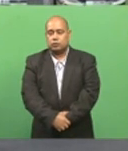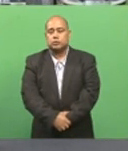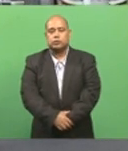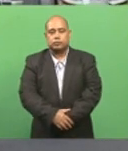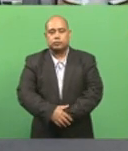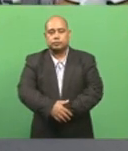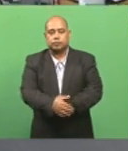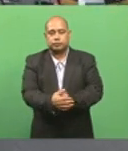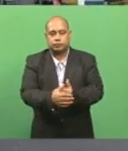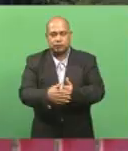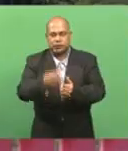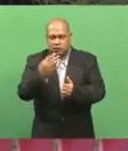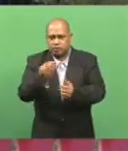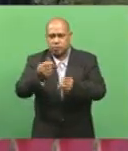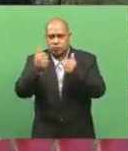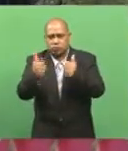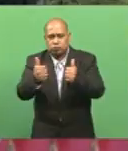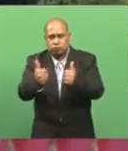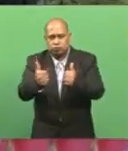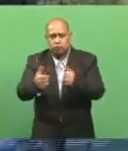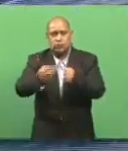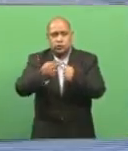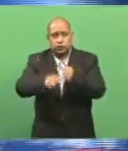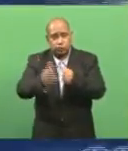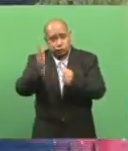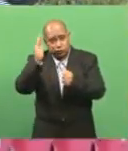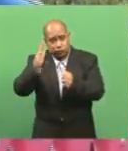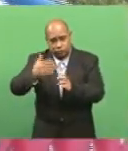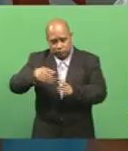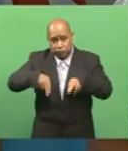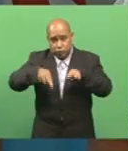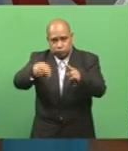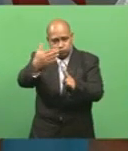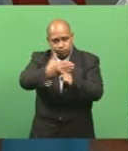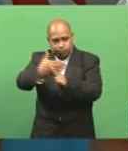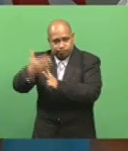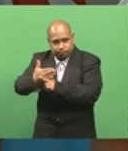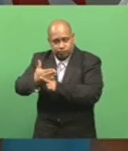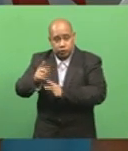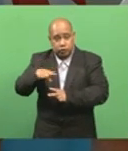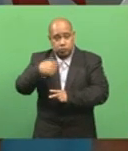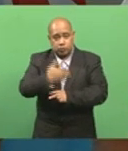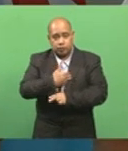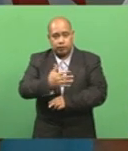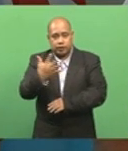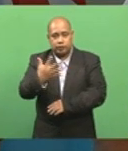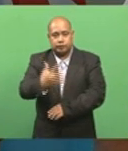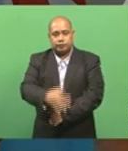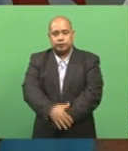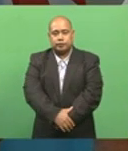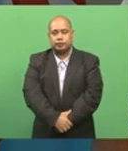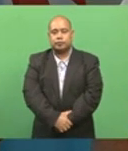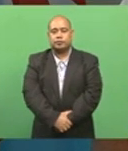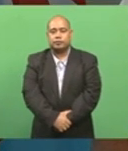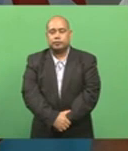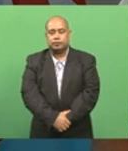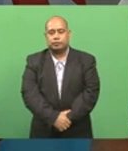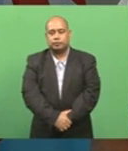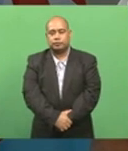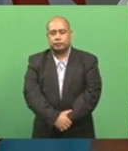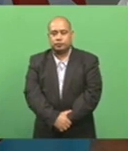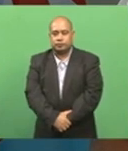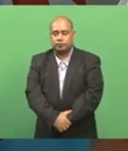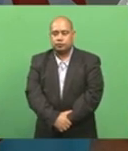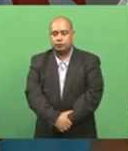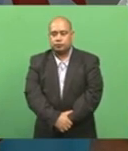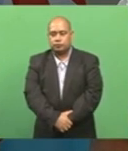some good news, as the Suva lockdown will be lifted tomorrow morning at 5. The progress of our screening and contact tracing has kept us on